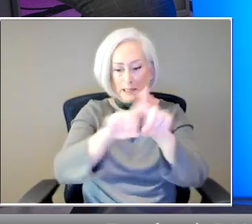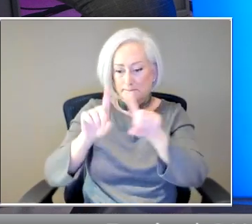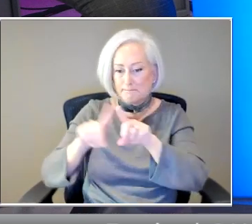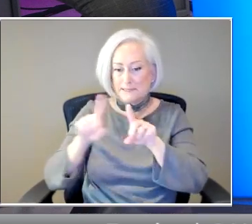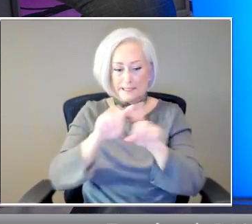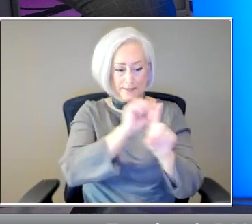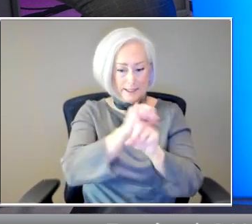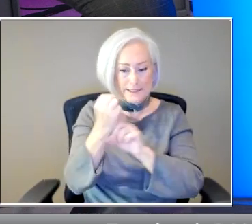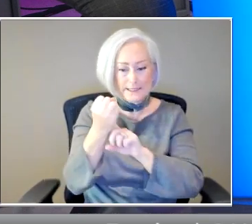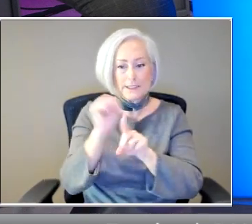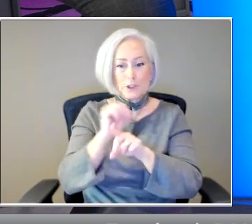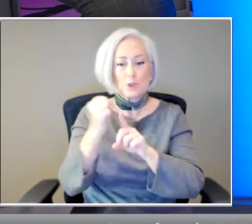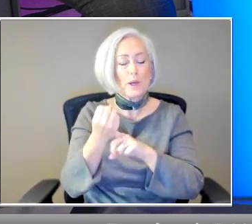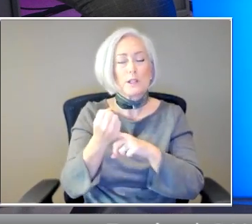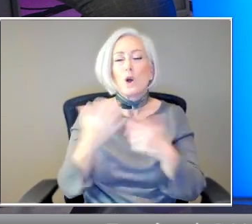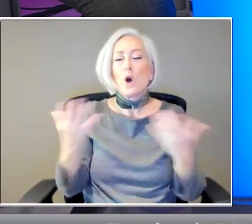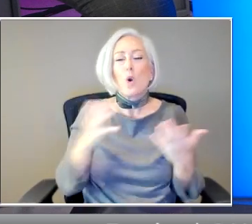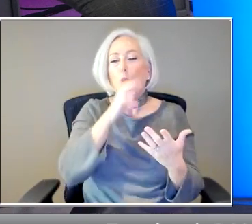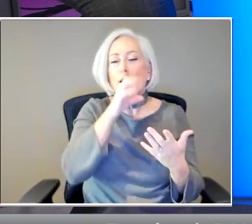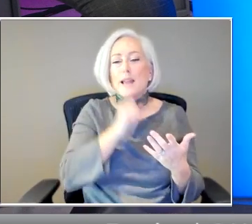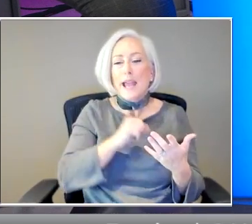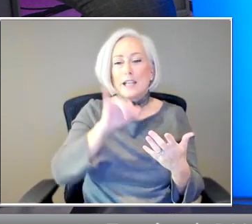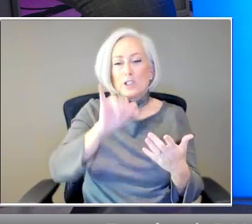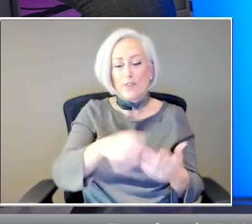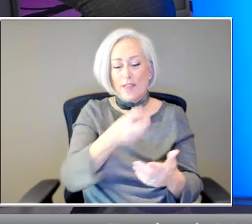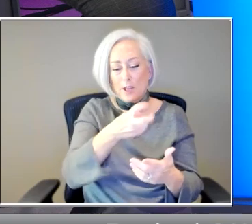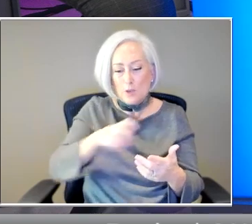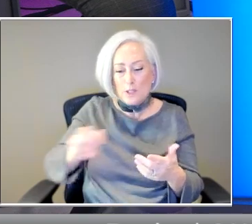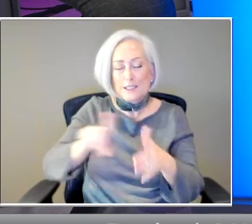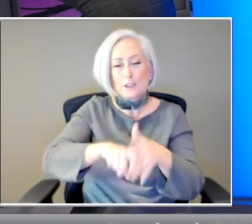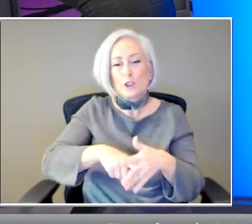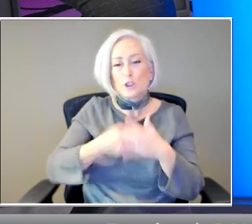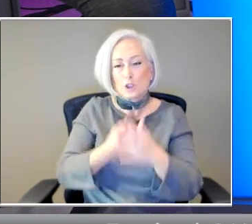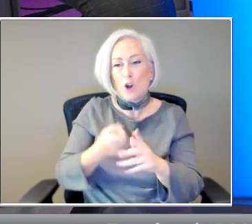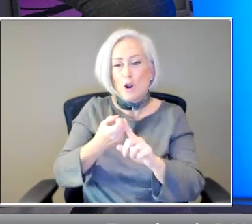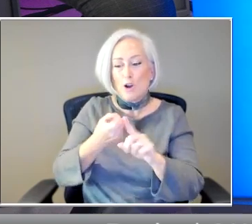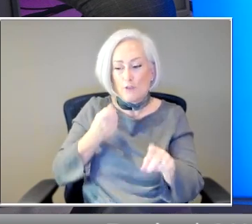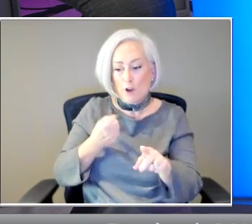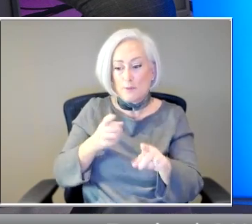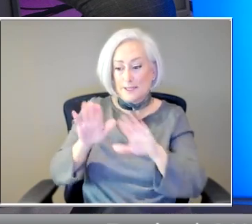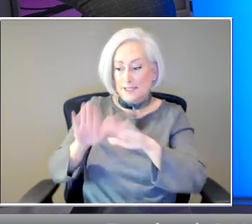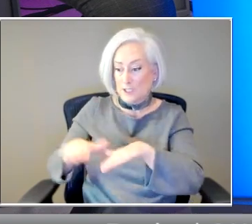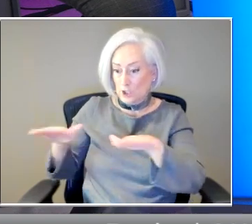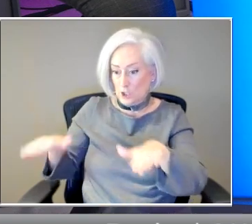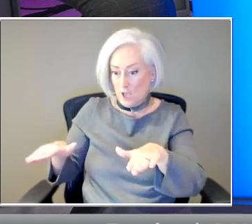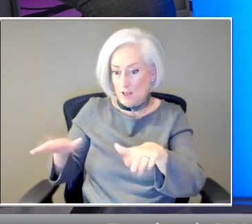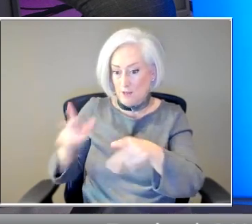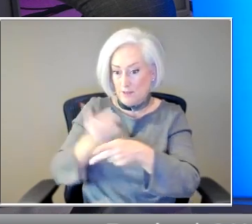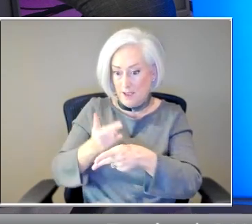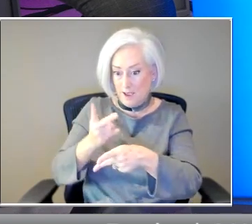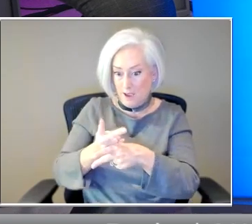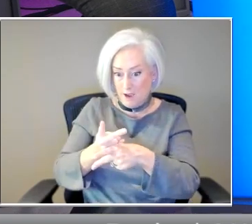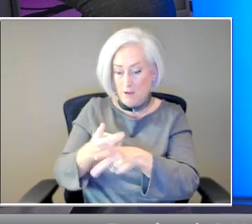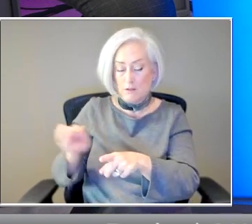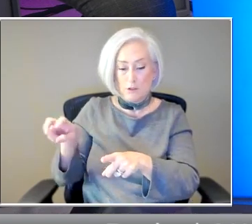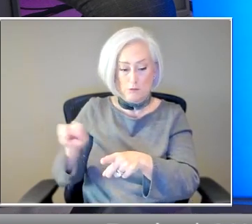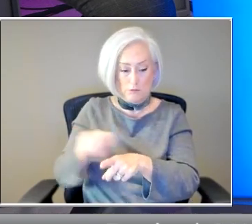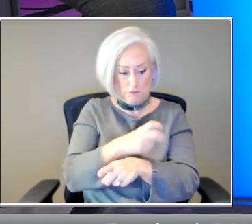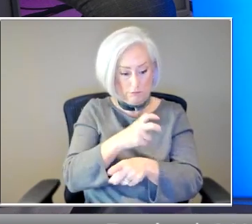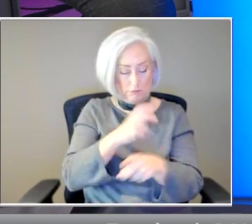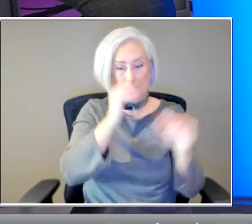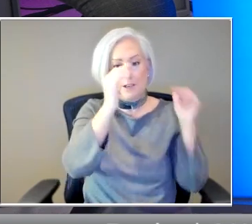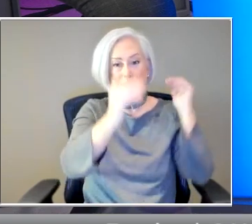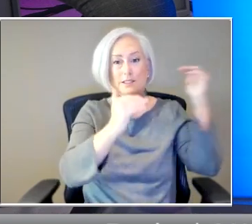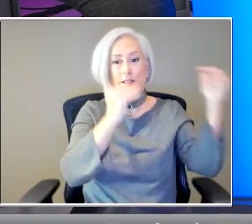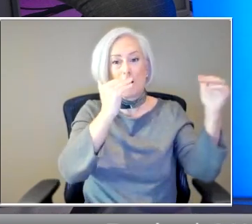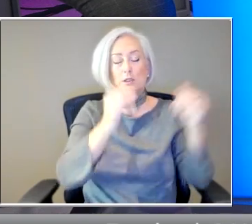what age does the transition start to begin on your end from pediatric care into the adult clinic with Dr. Surface? Yeah, we try